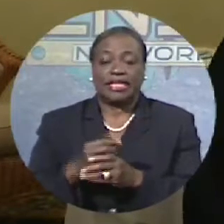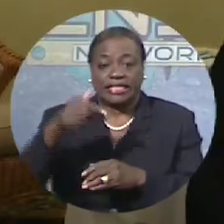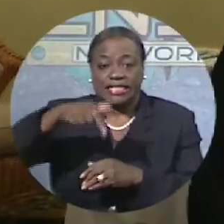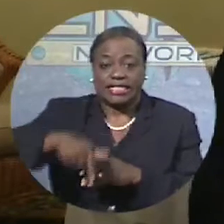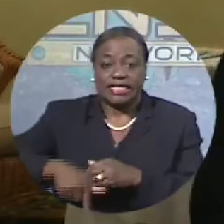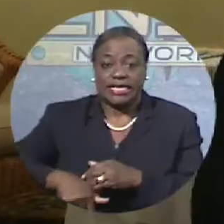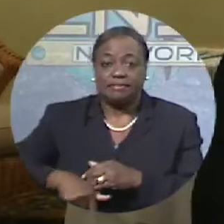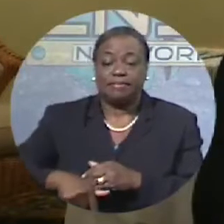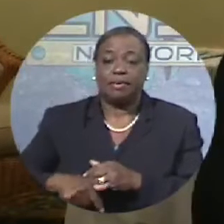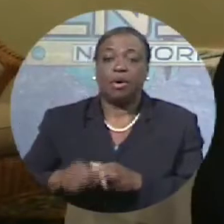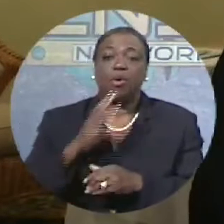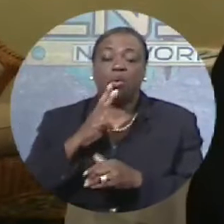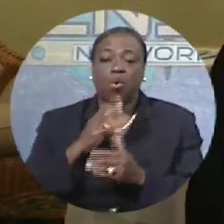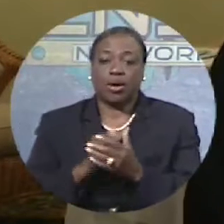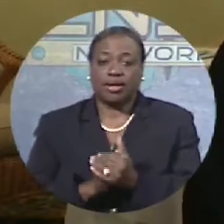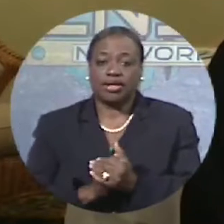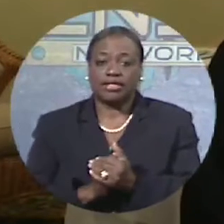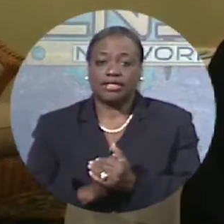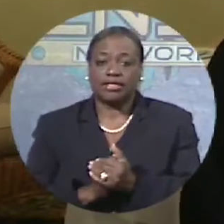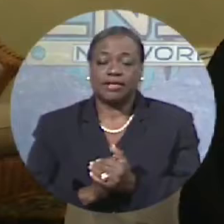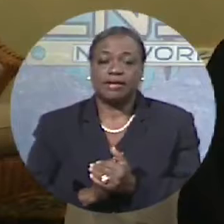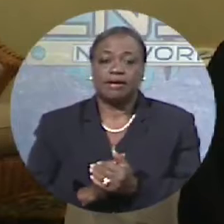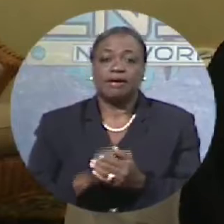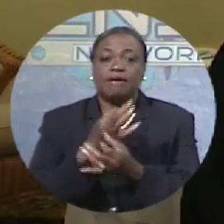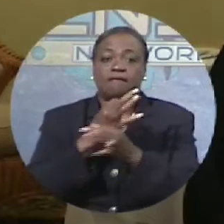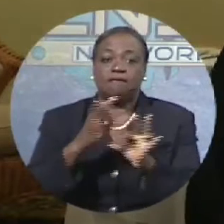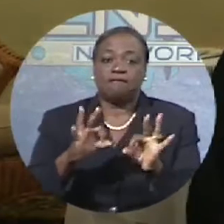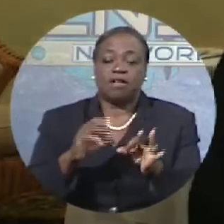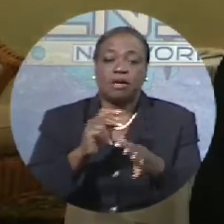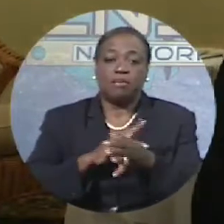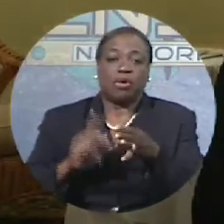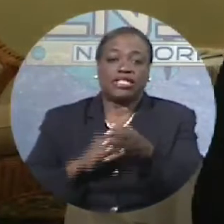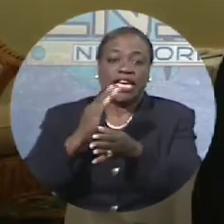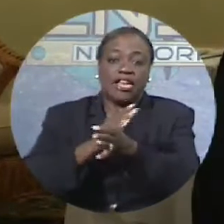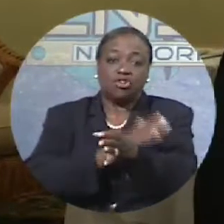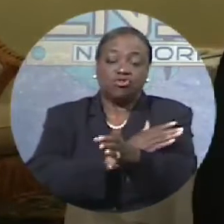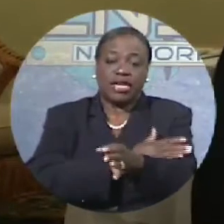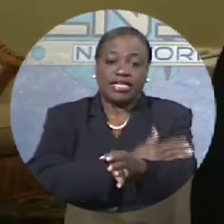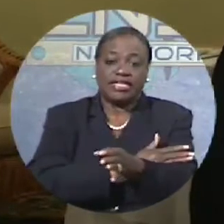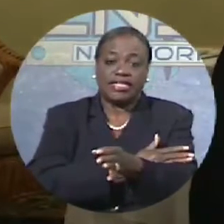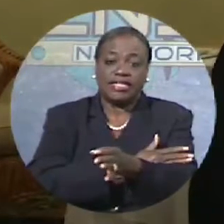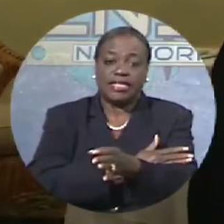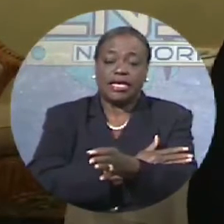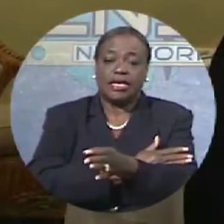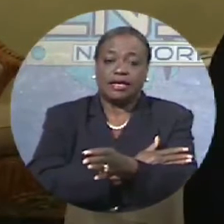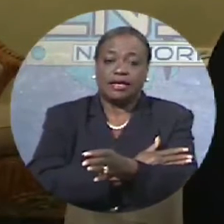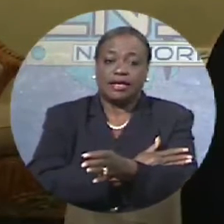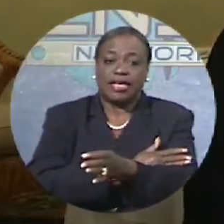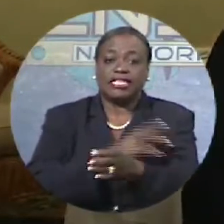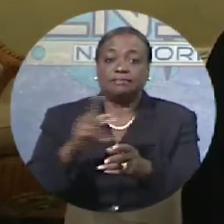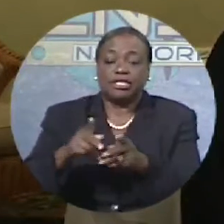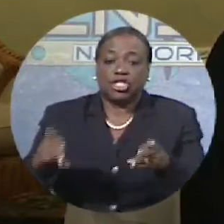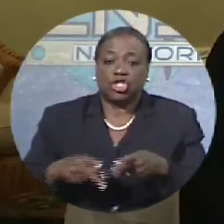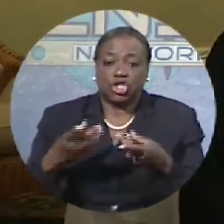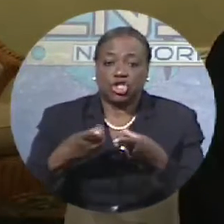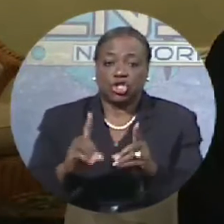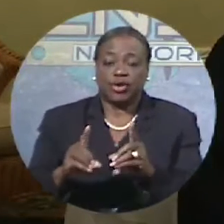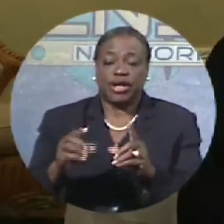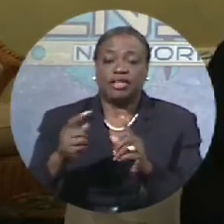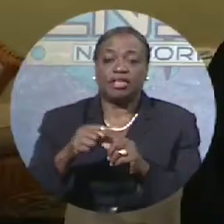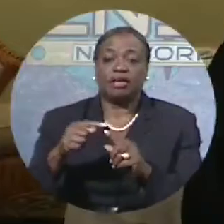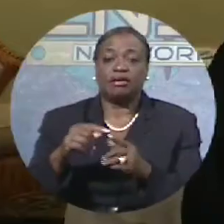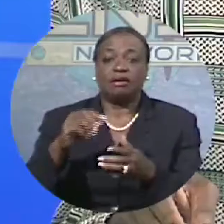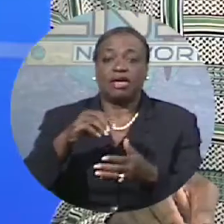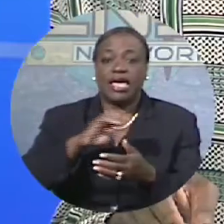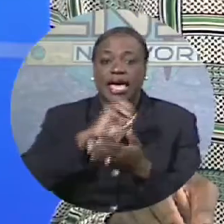The shipyard actually substantially increased its business during the recession. So we've got success stories here. We need to get out there and shout about